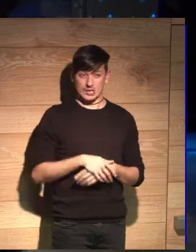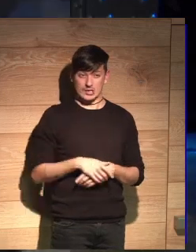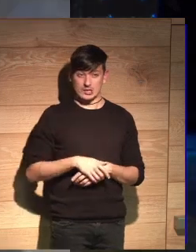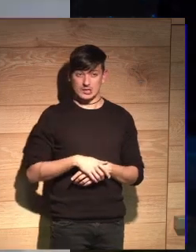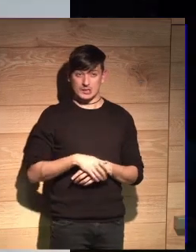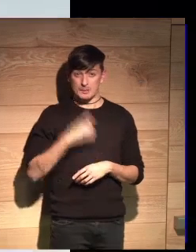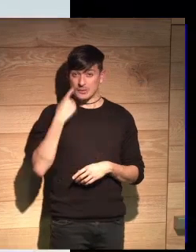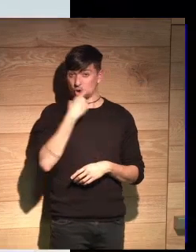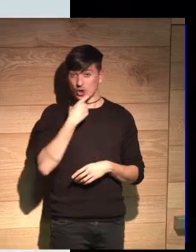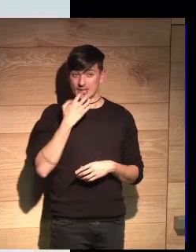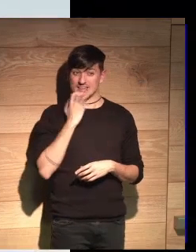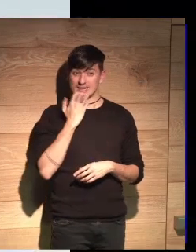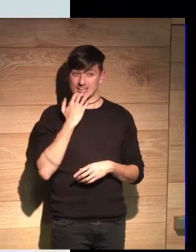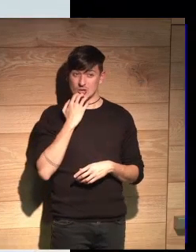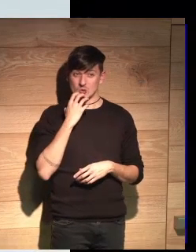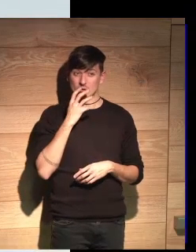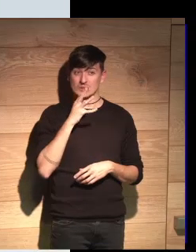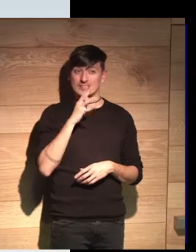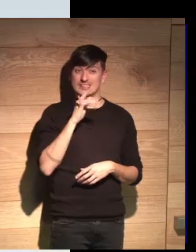In Greek mythology,